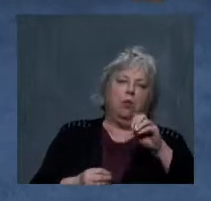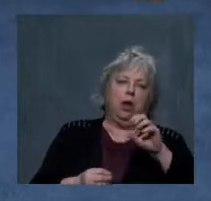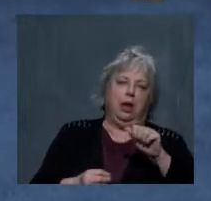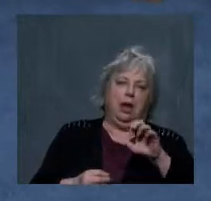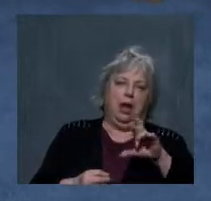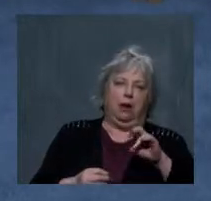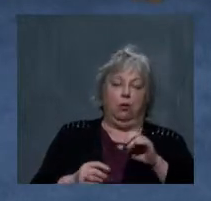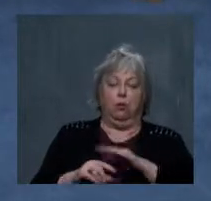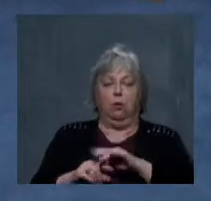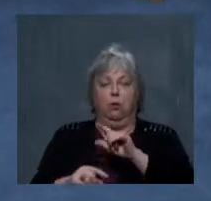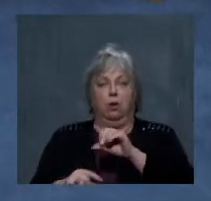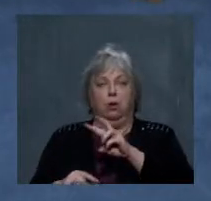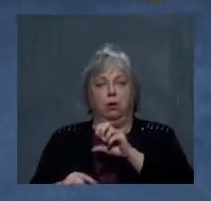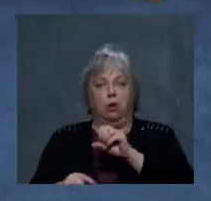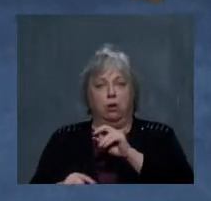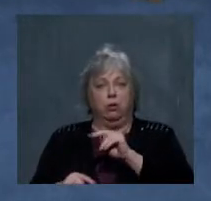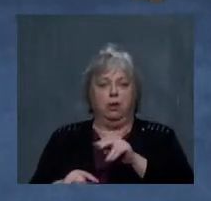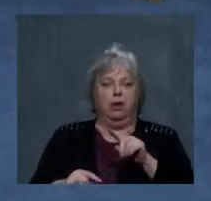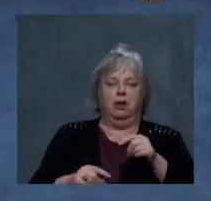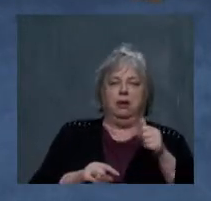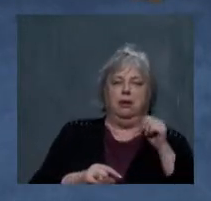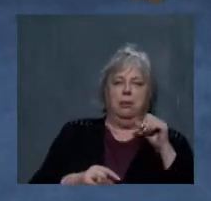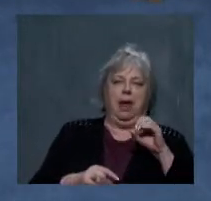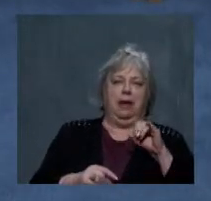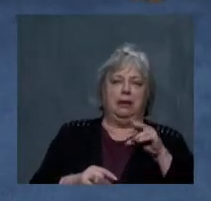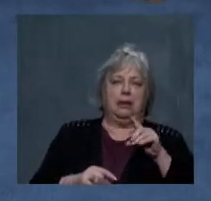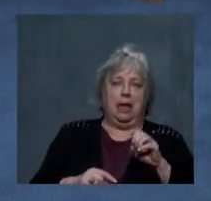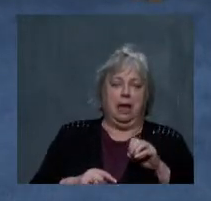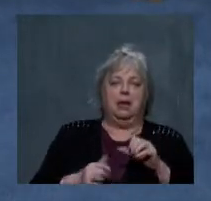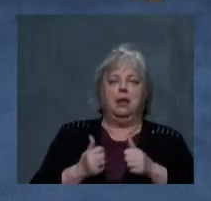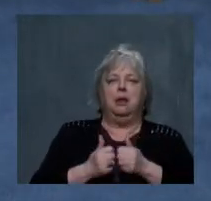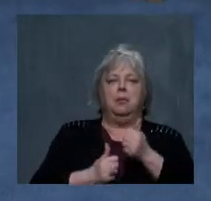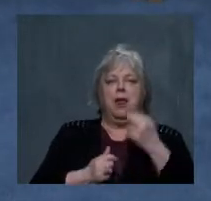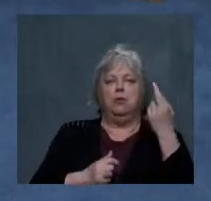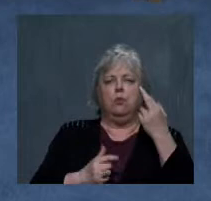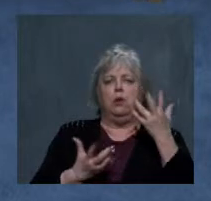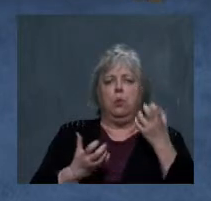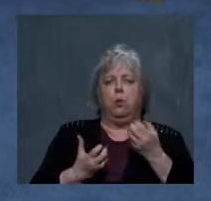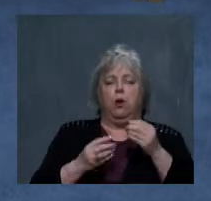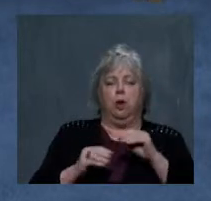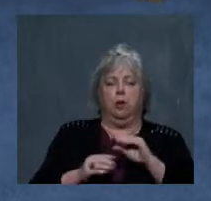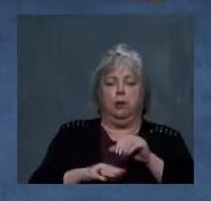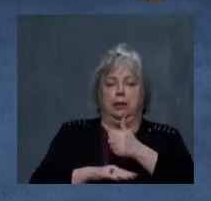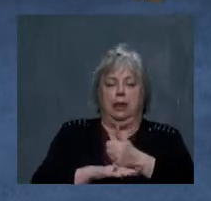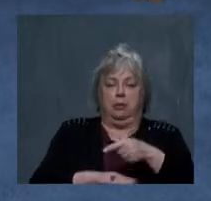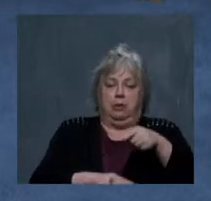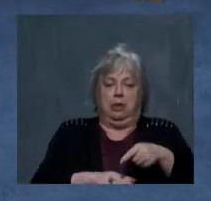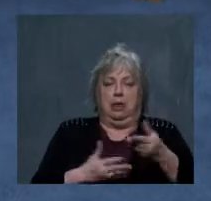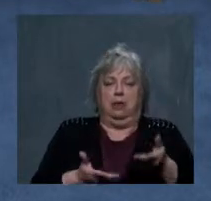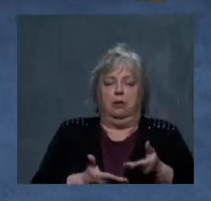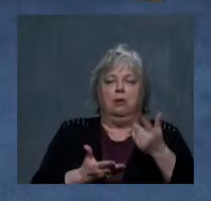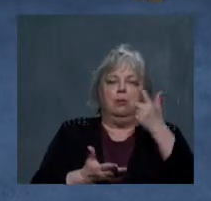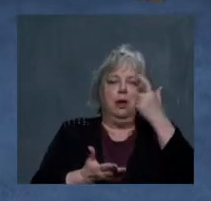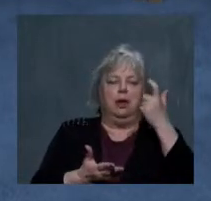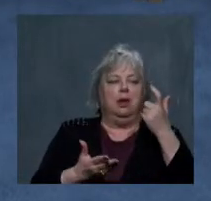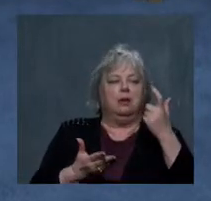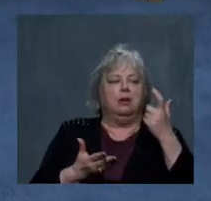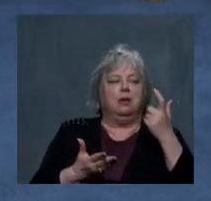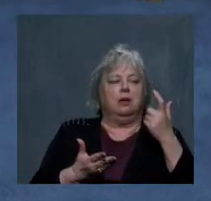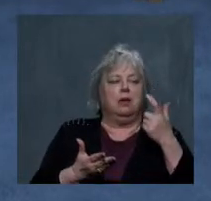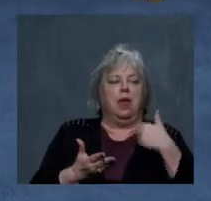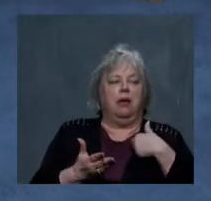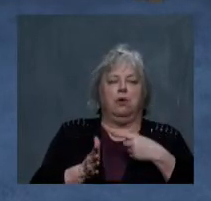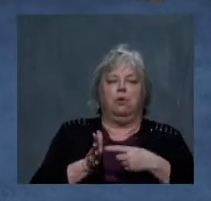acres on Lawson. This is the backside. The main reason we're wanting to put it in this area is because there is